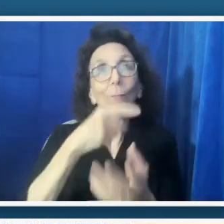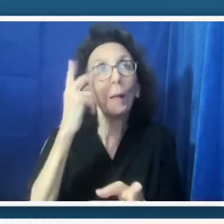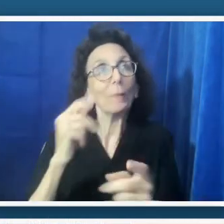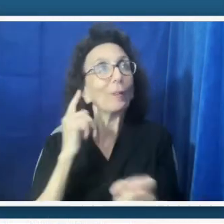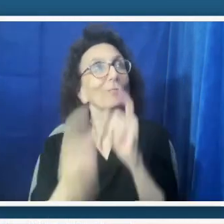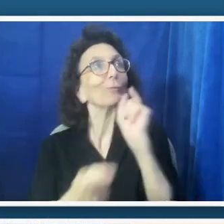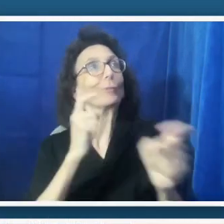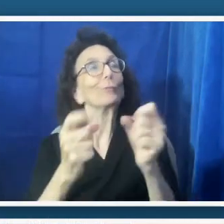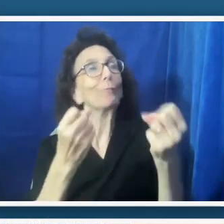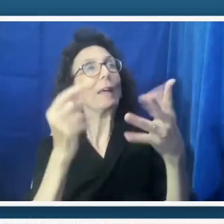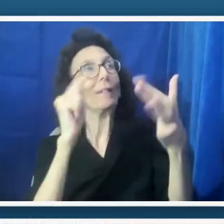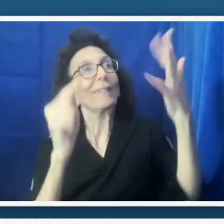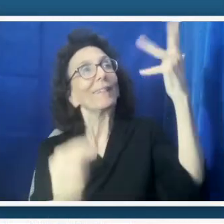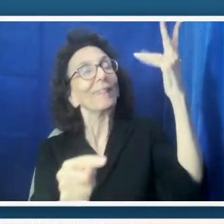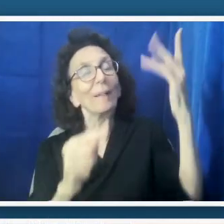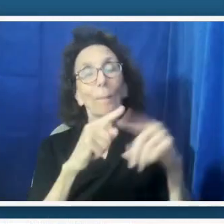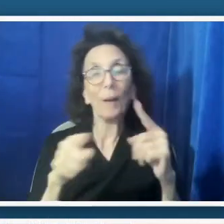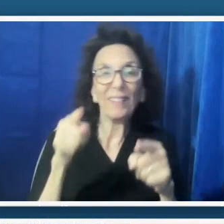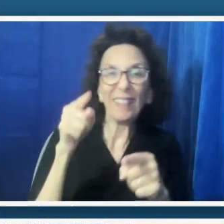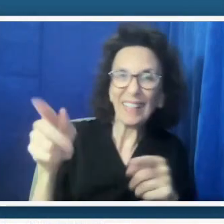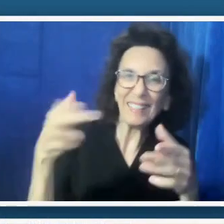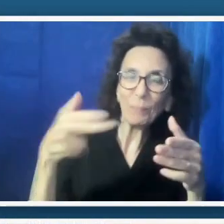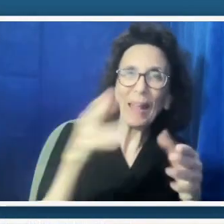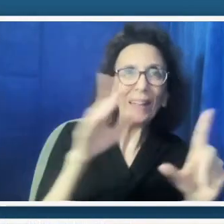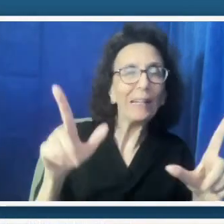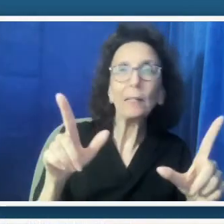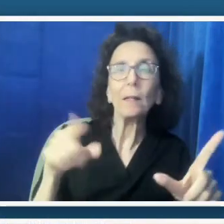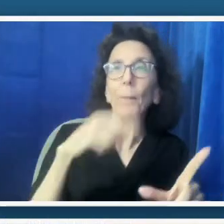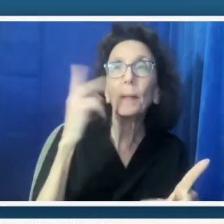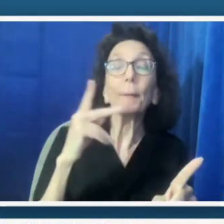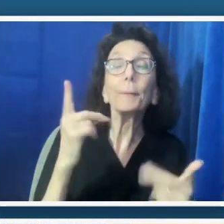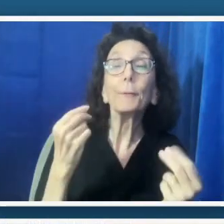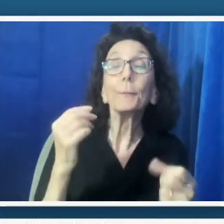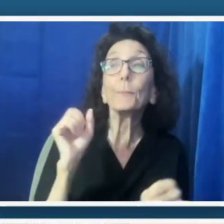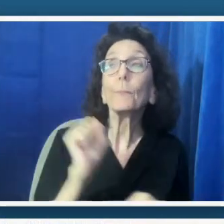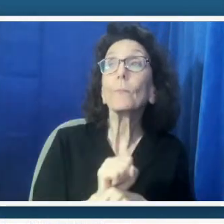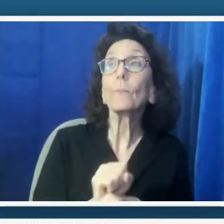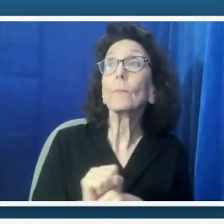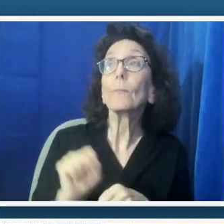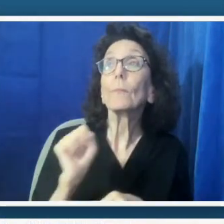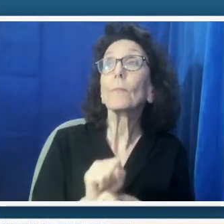any of that present in these murals. You basically just see this,